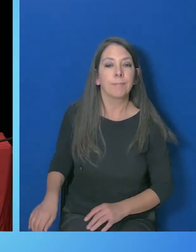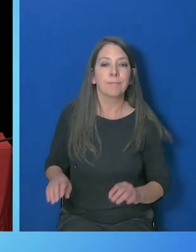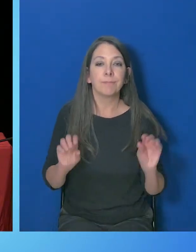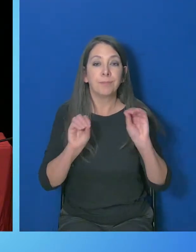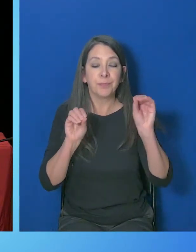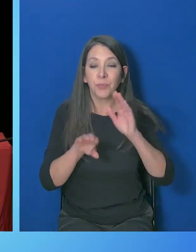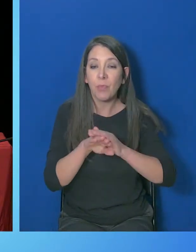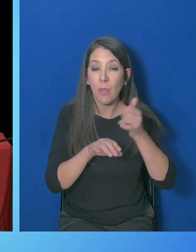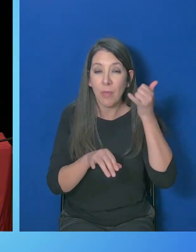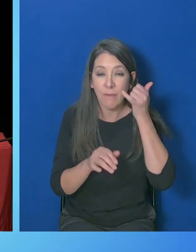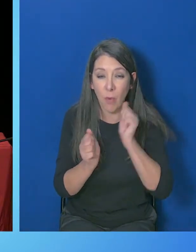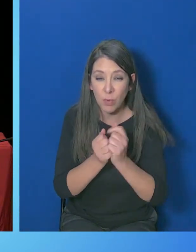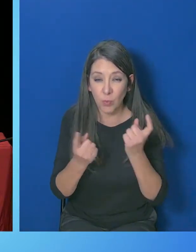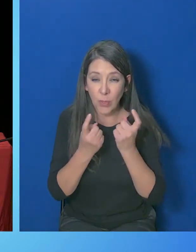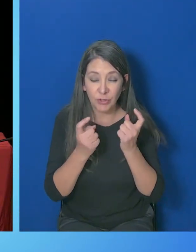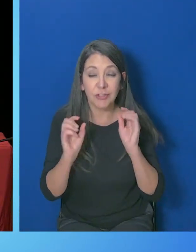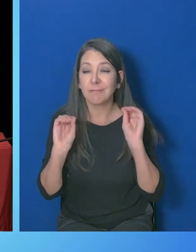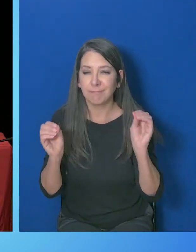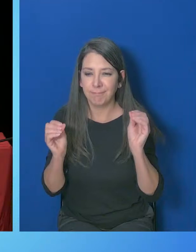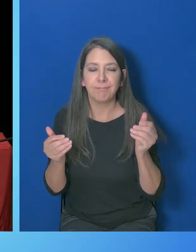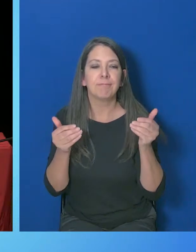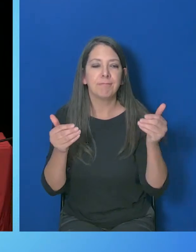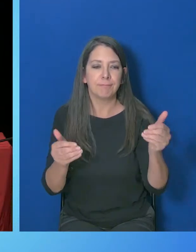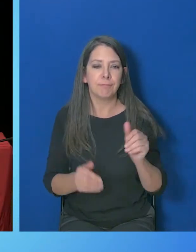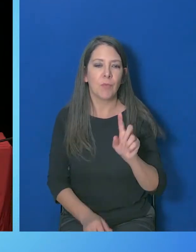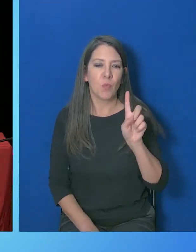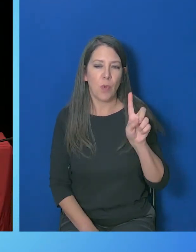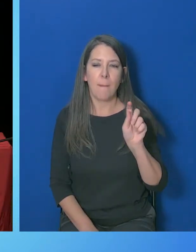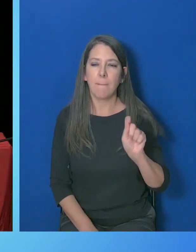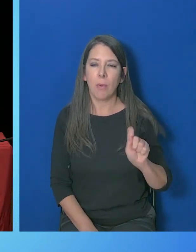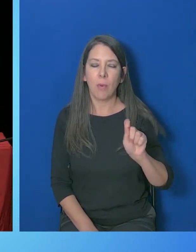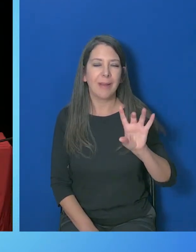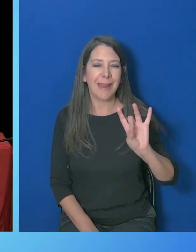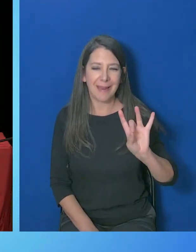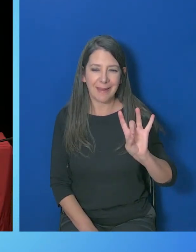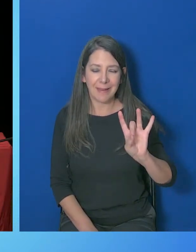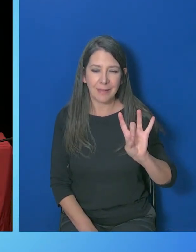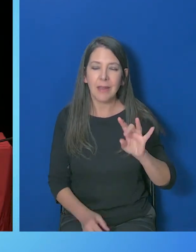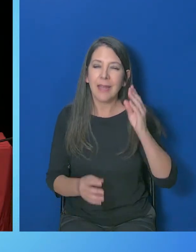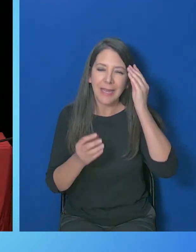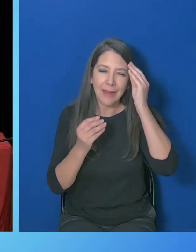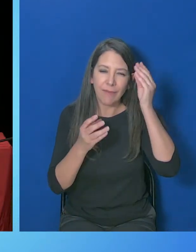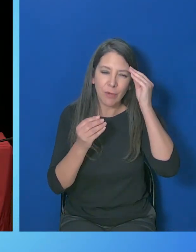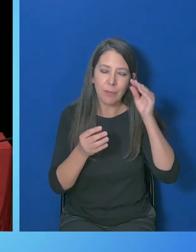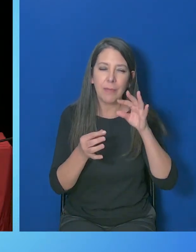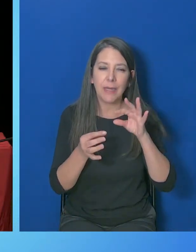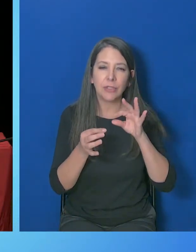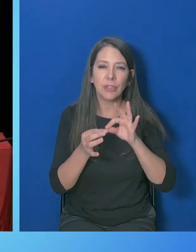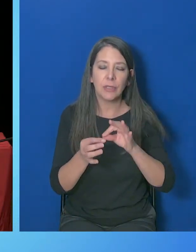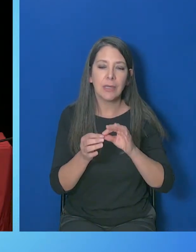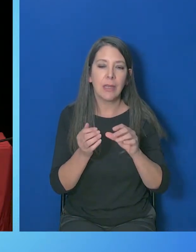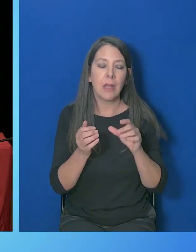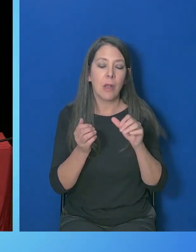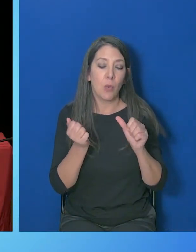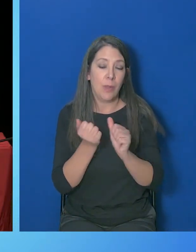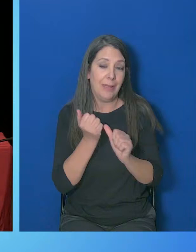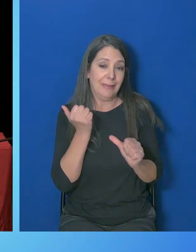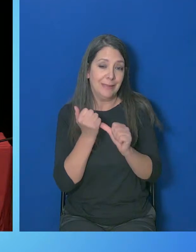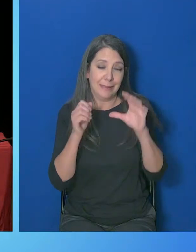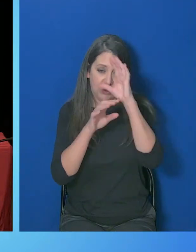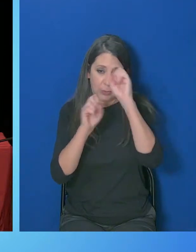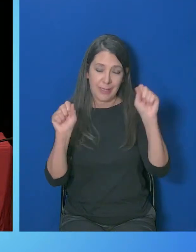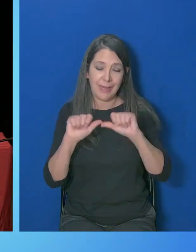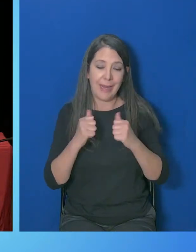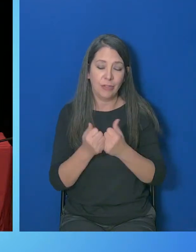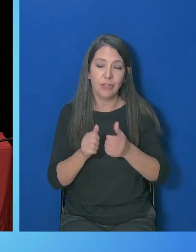Okay, hearing none, moving on to 1.8, information item, Assistant Superintendent of